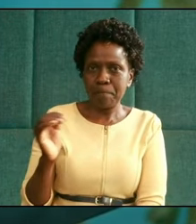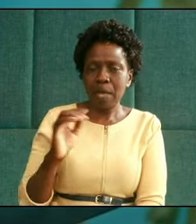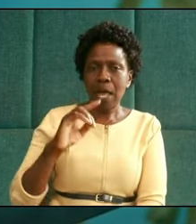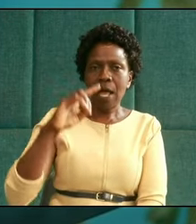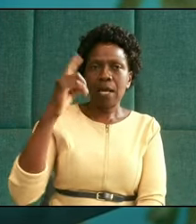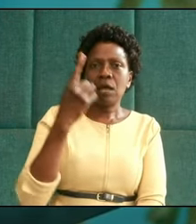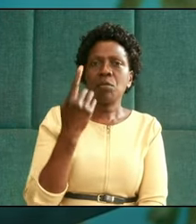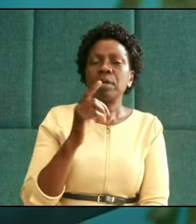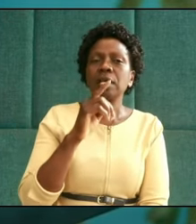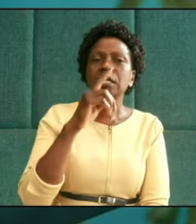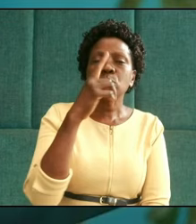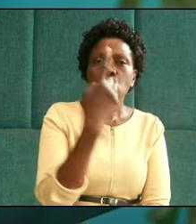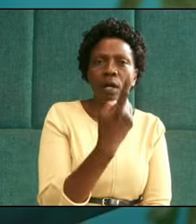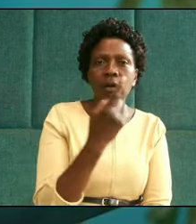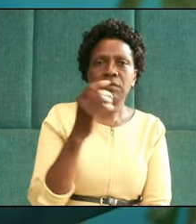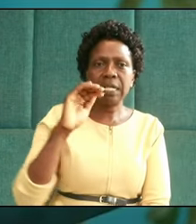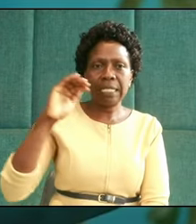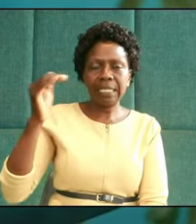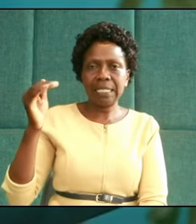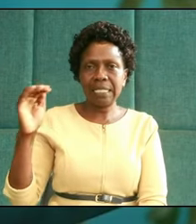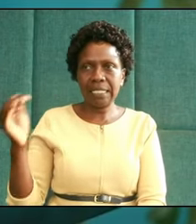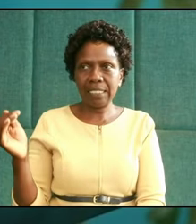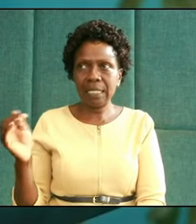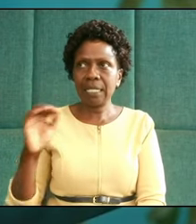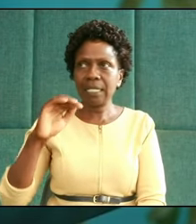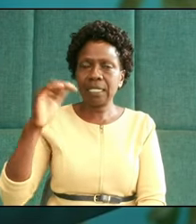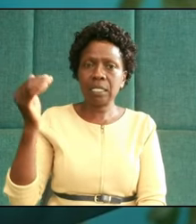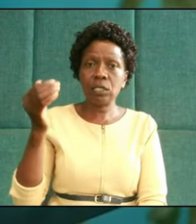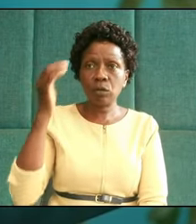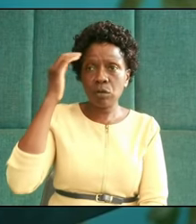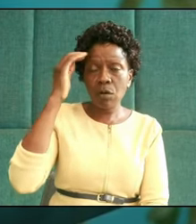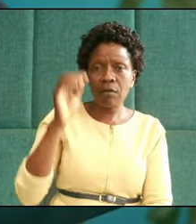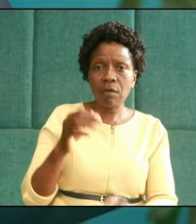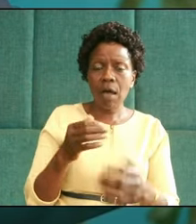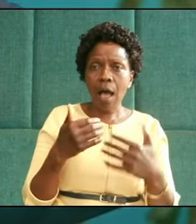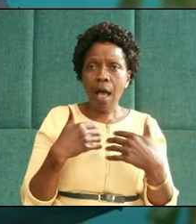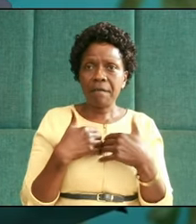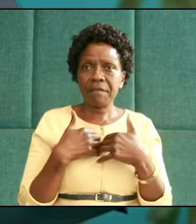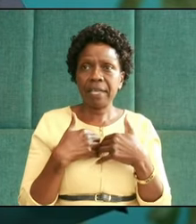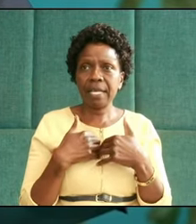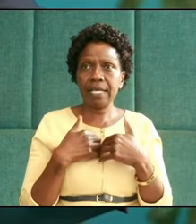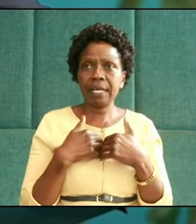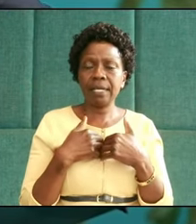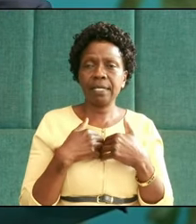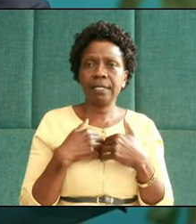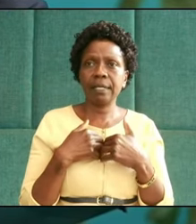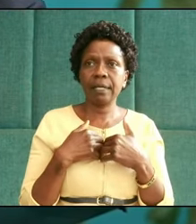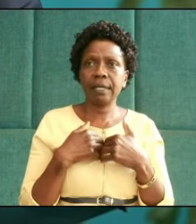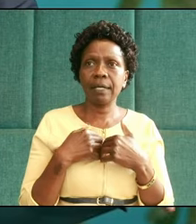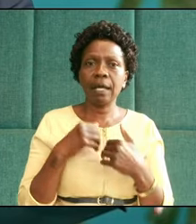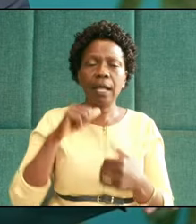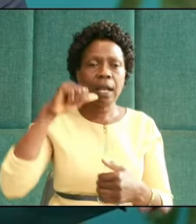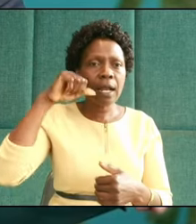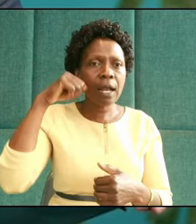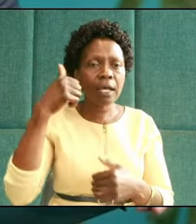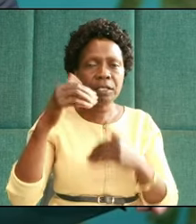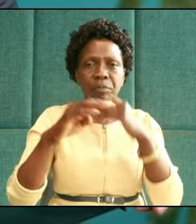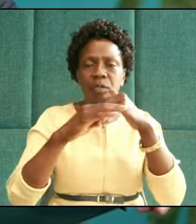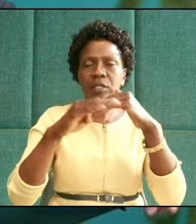Nairobi is one of the cities. Cities are known of having nice